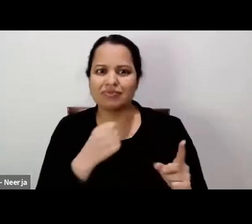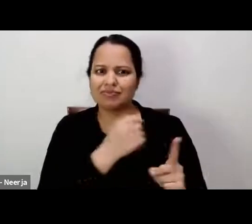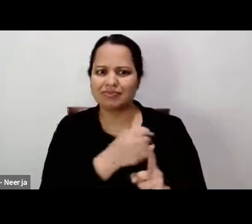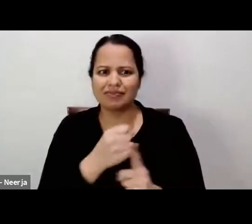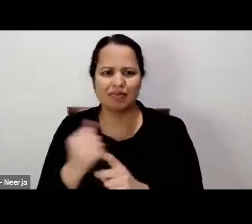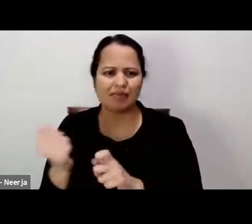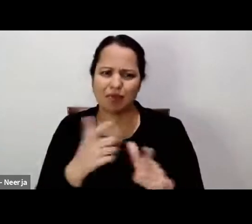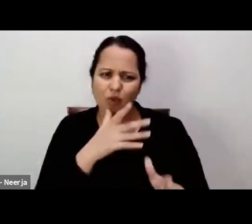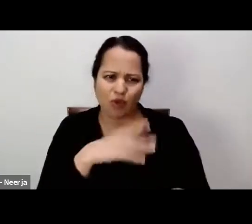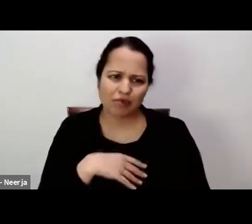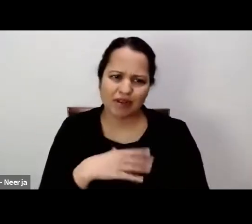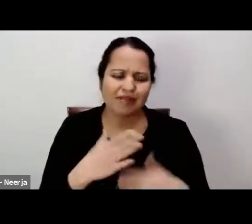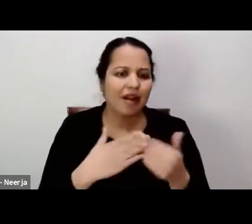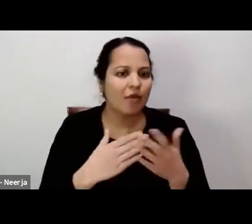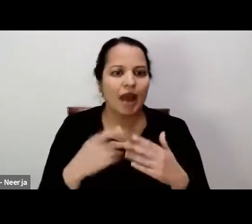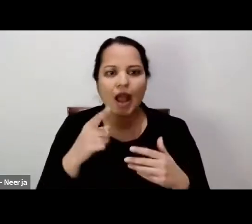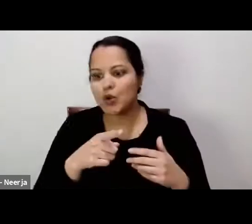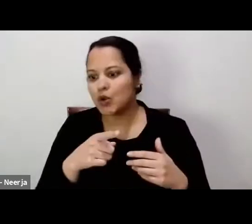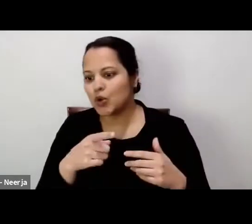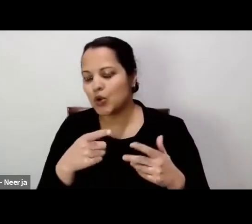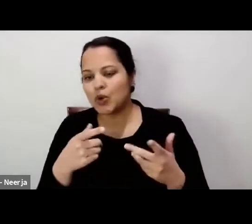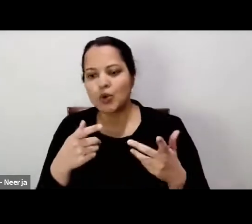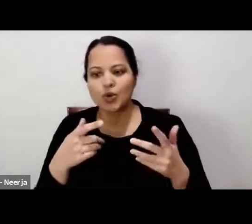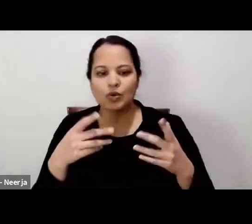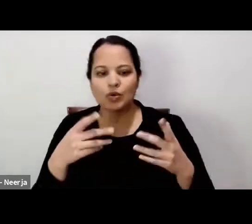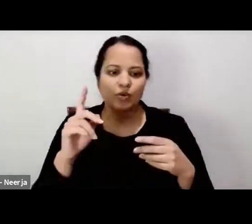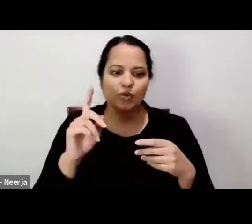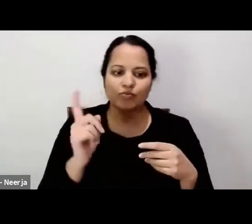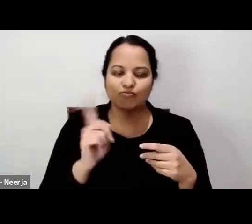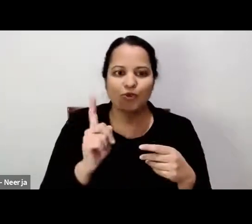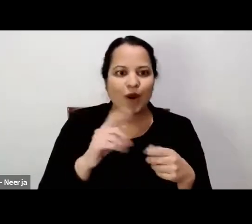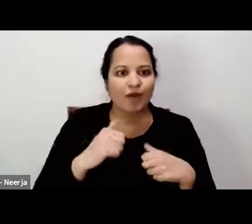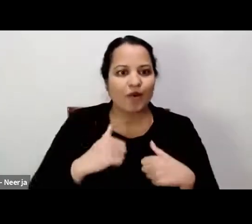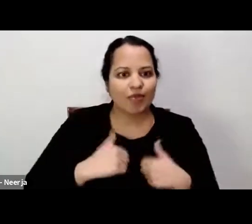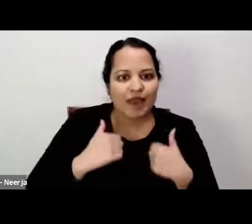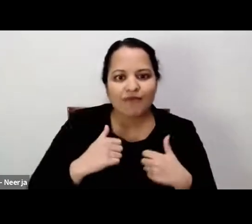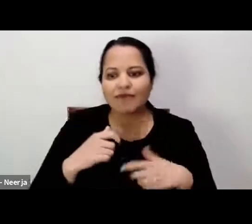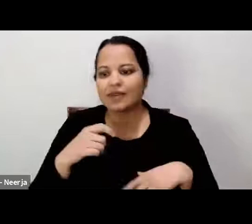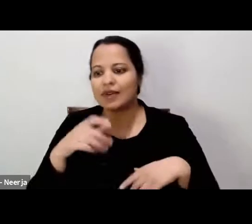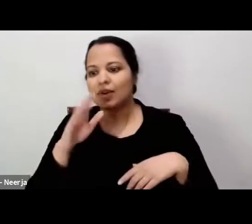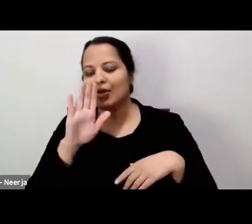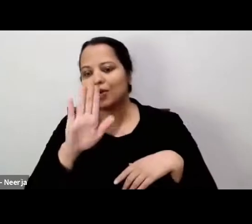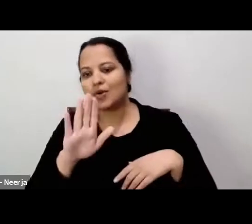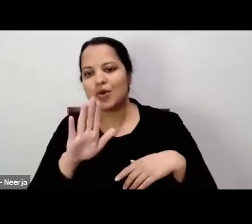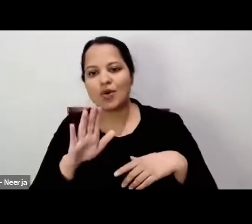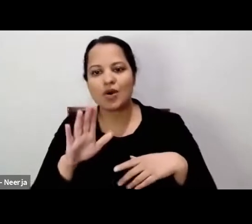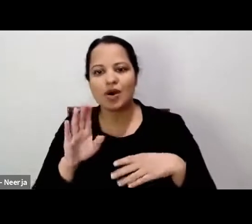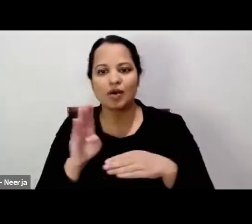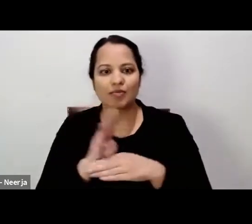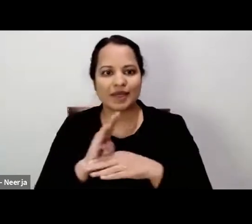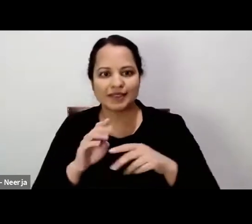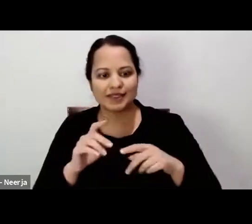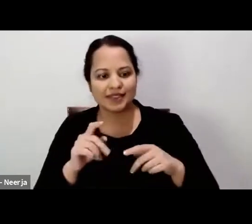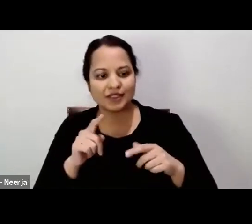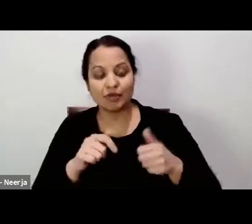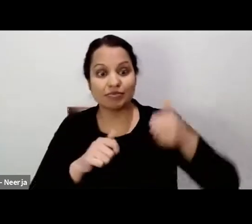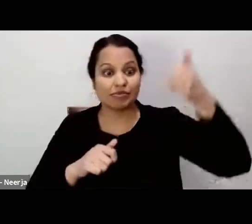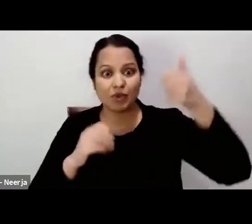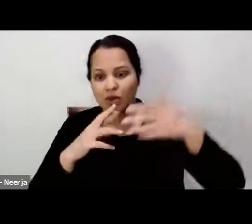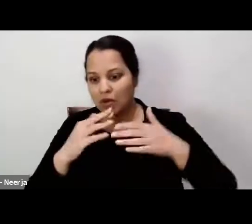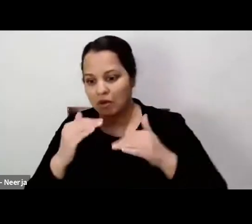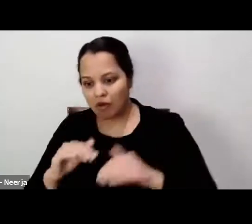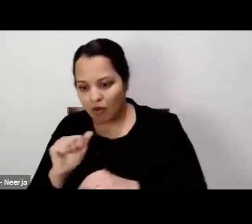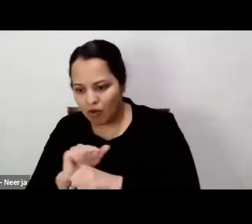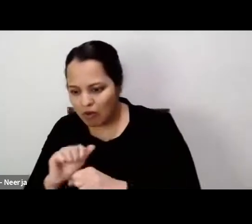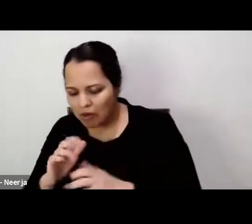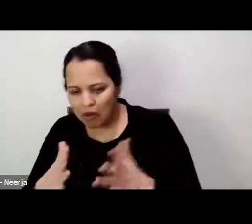level you're at or where you are in our country. These are all issues that predominantly impact women and women of